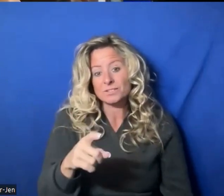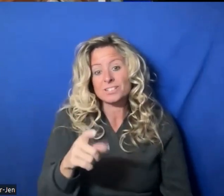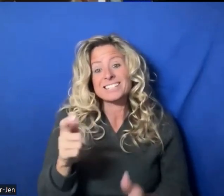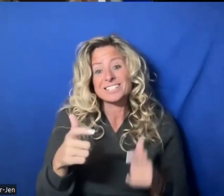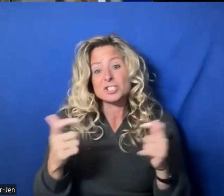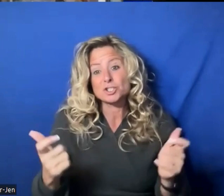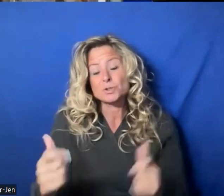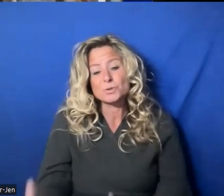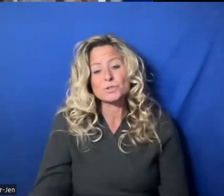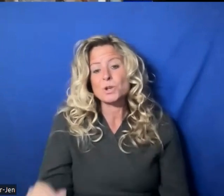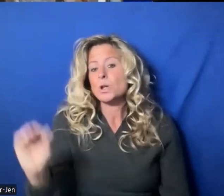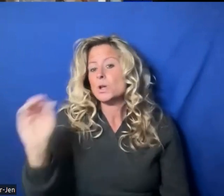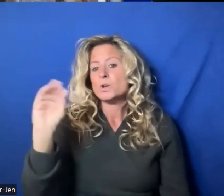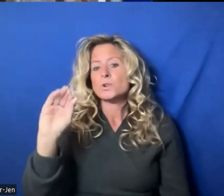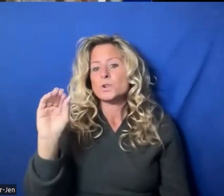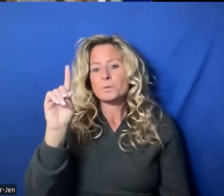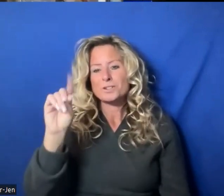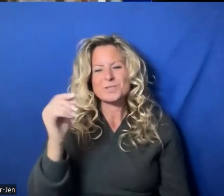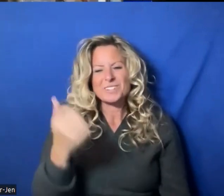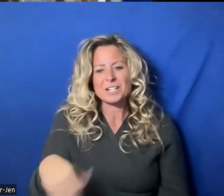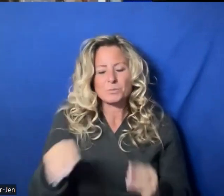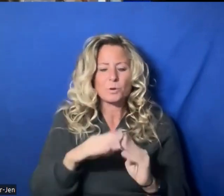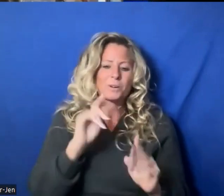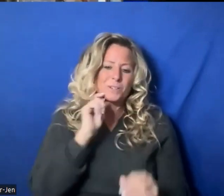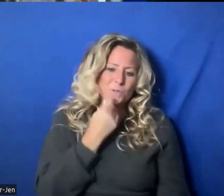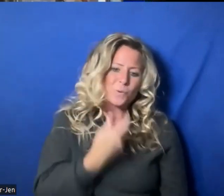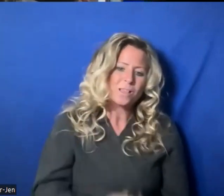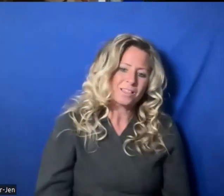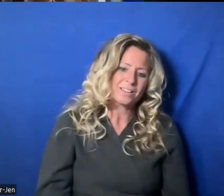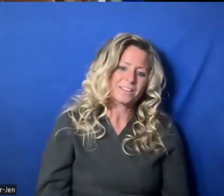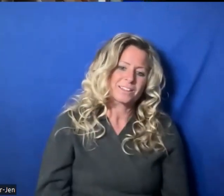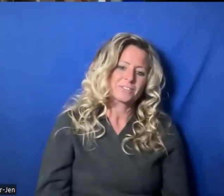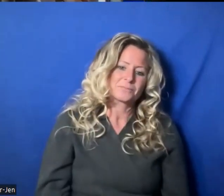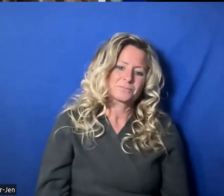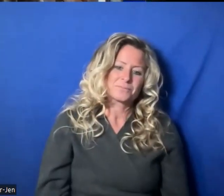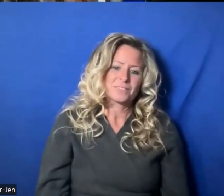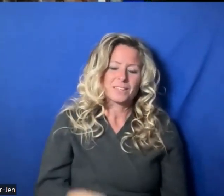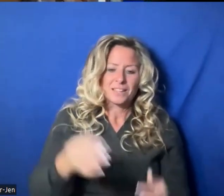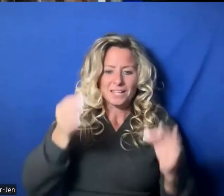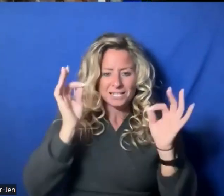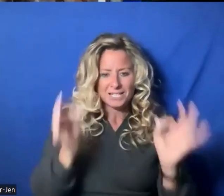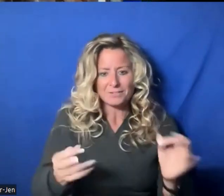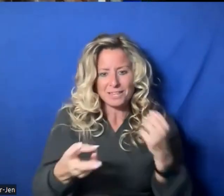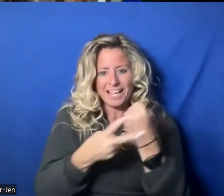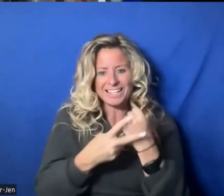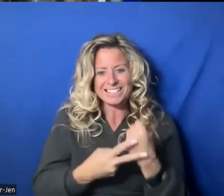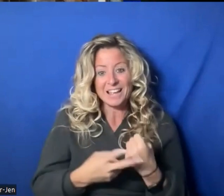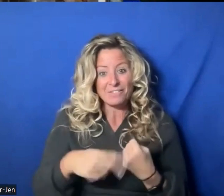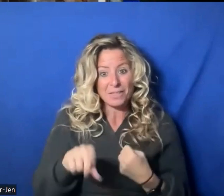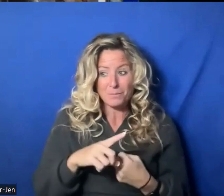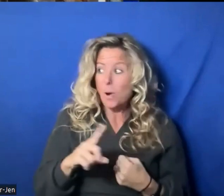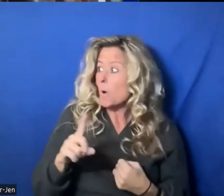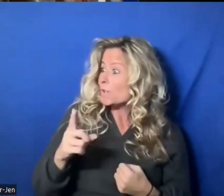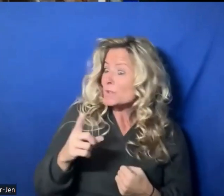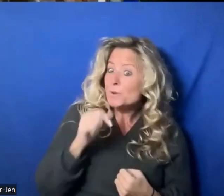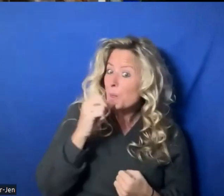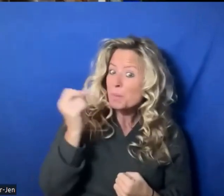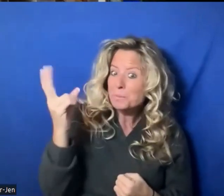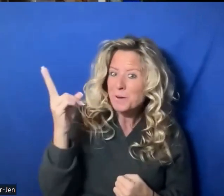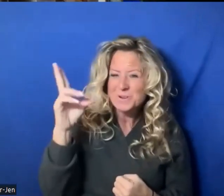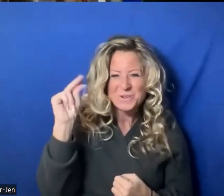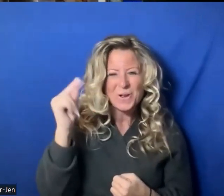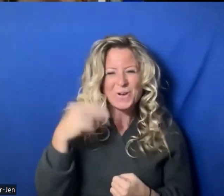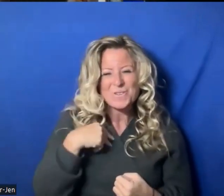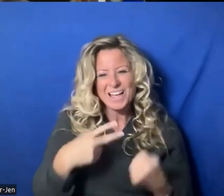Huge. Like no one does it anymore, and it's really cool. And I definitely think that like I save them. And you save them, right? You don't throw them out. I don't throw them